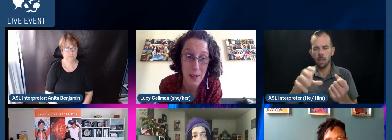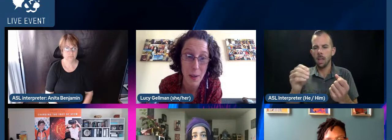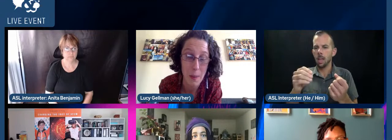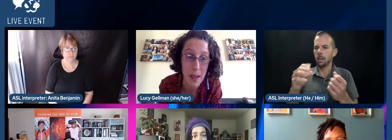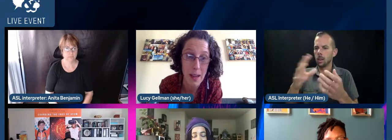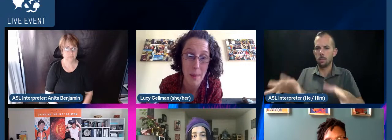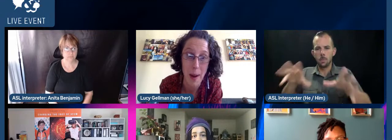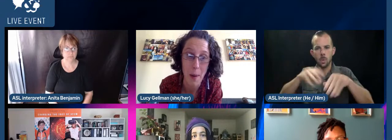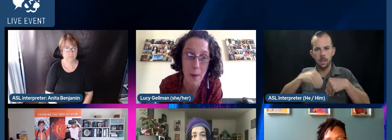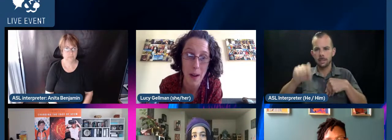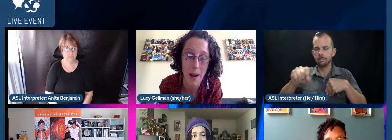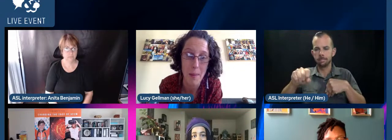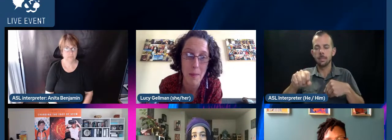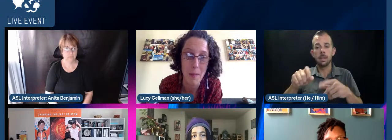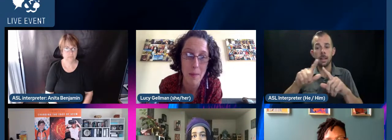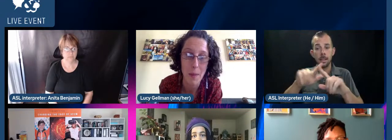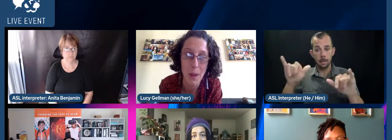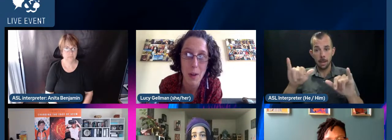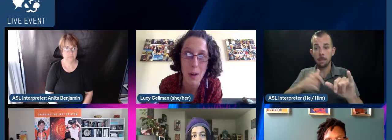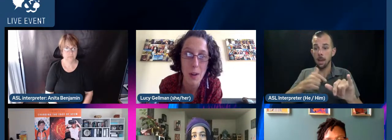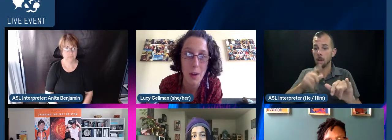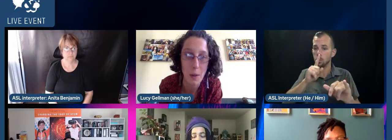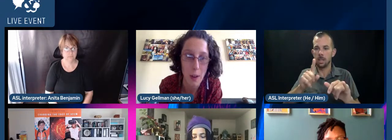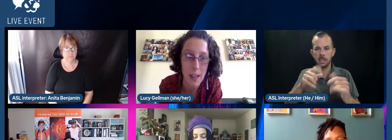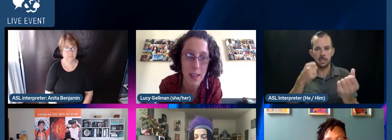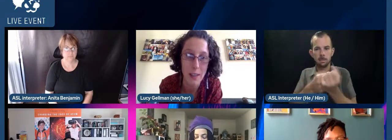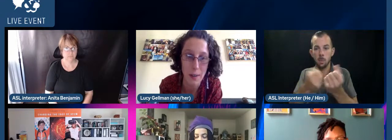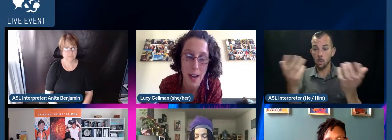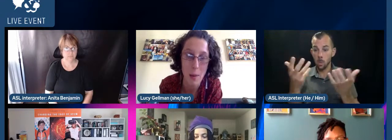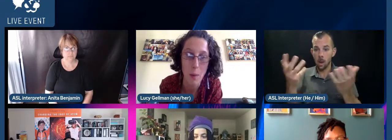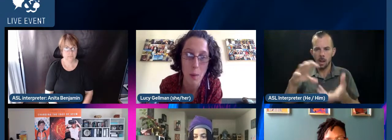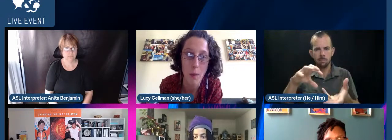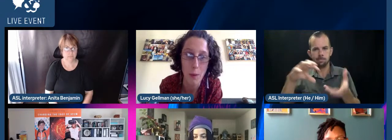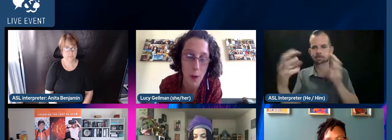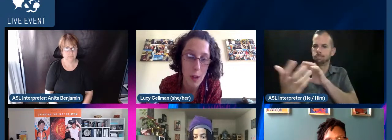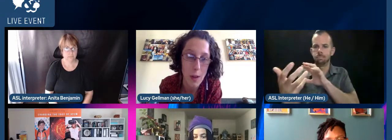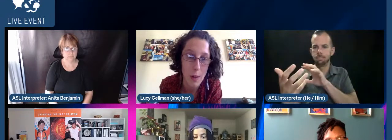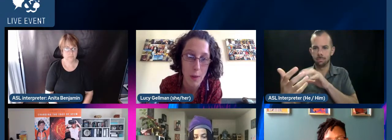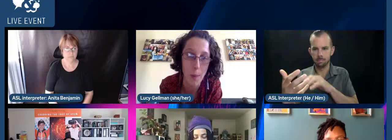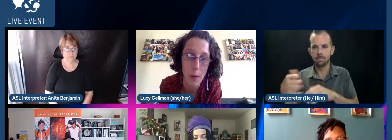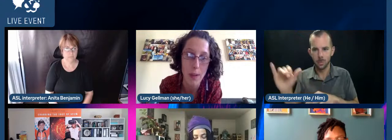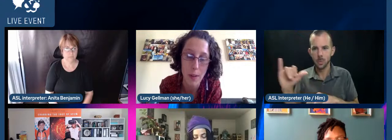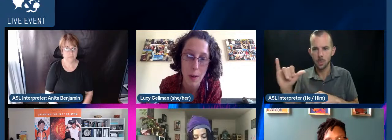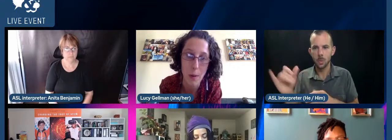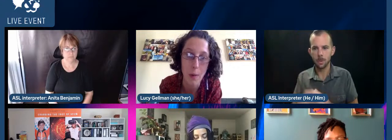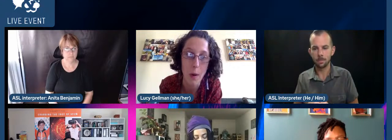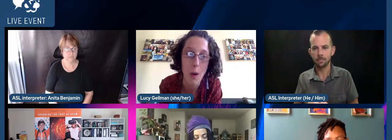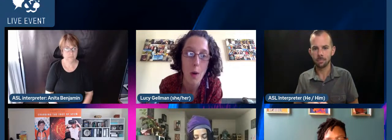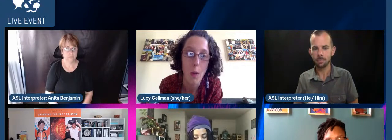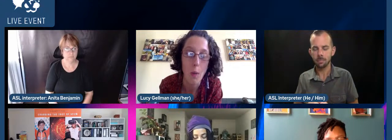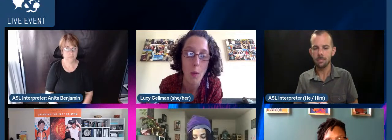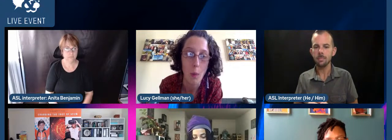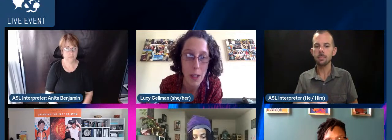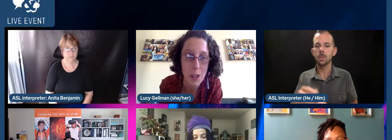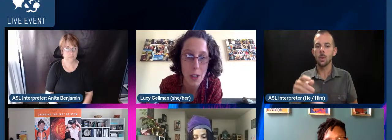to hear a little bit about, you know, Claudia and Cyree, for you, for both of you,